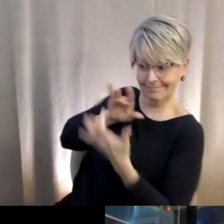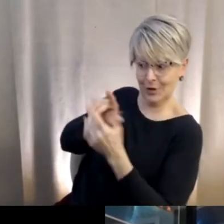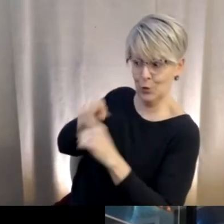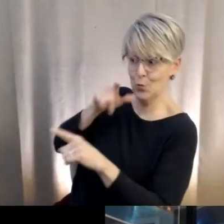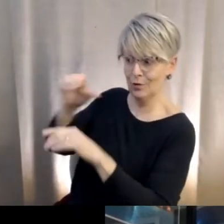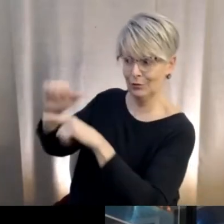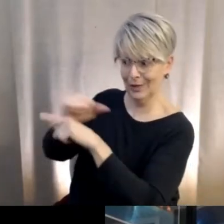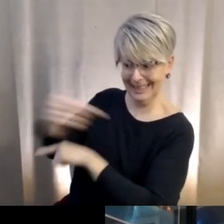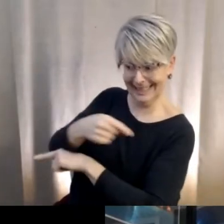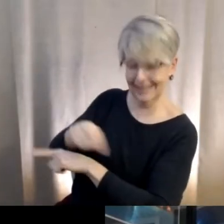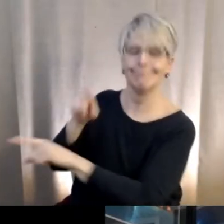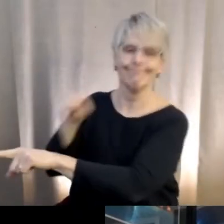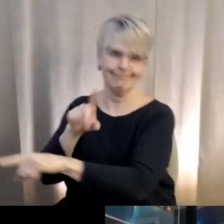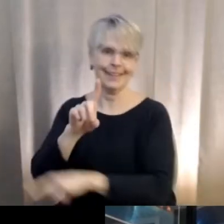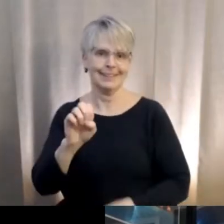trainer. So,